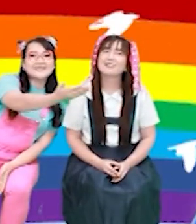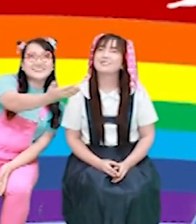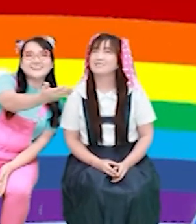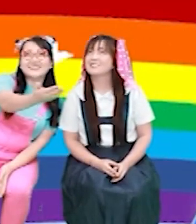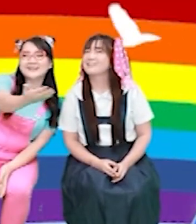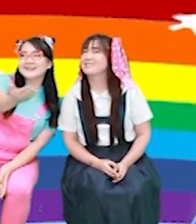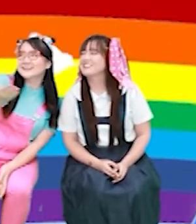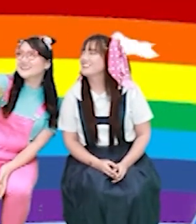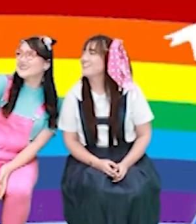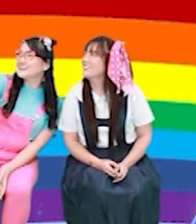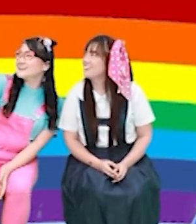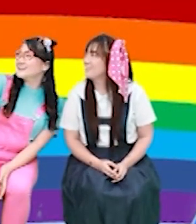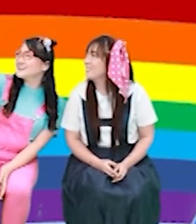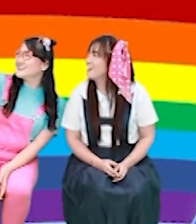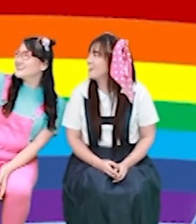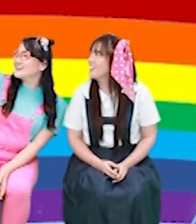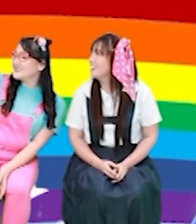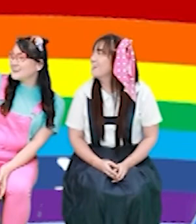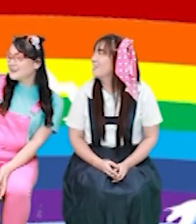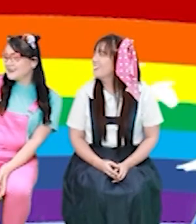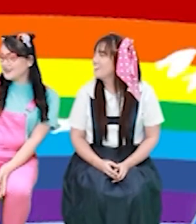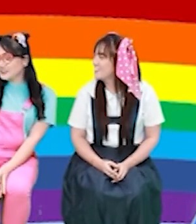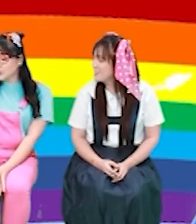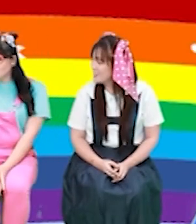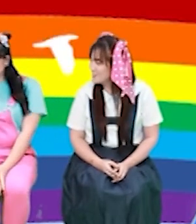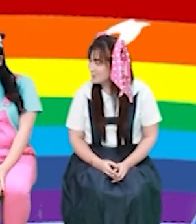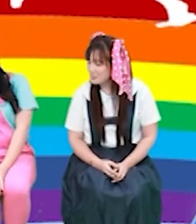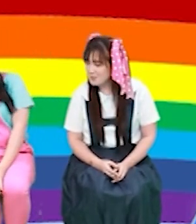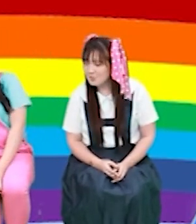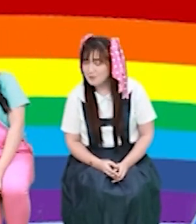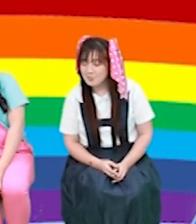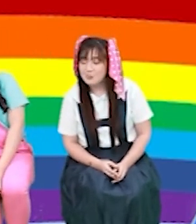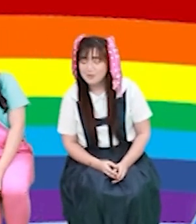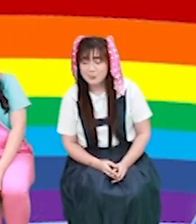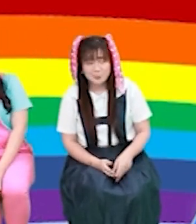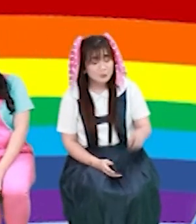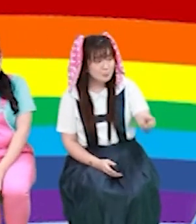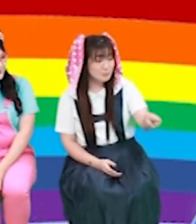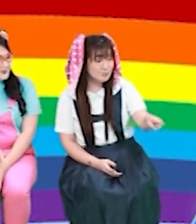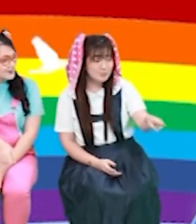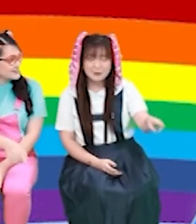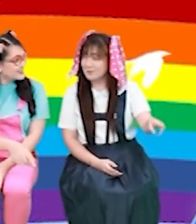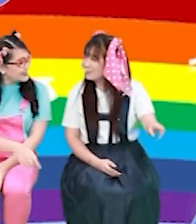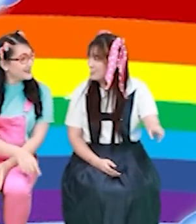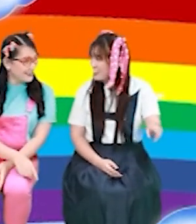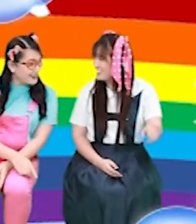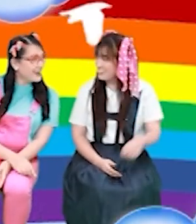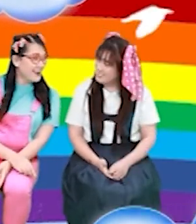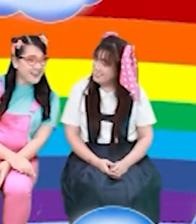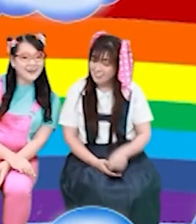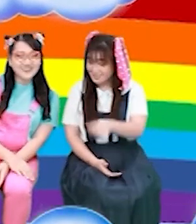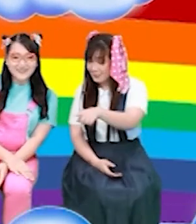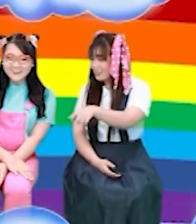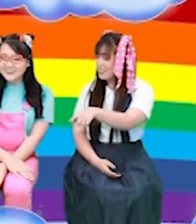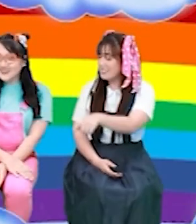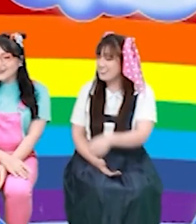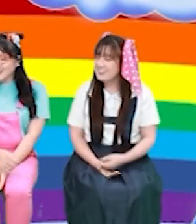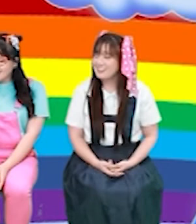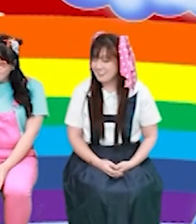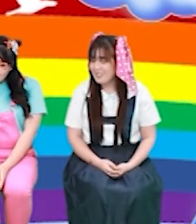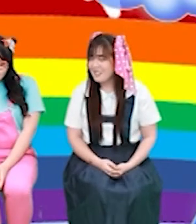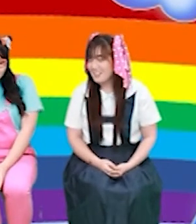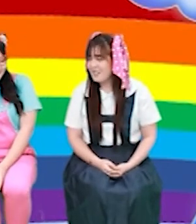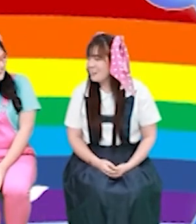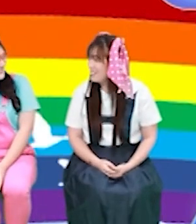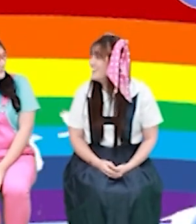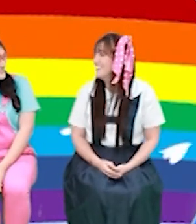English is fun and exciting. Words, phrases and sentences are captivating. Vocabulary